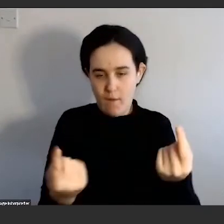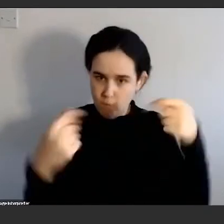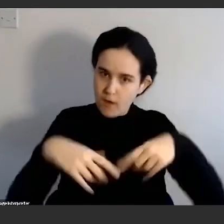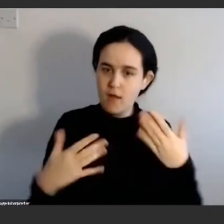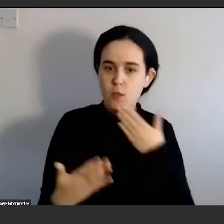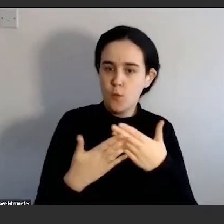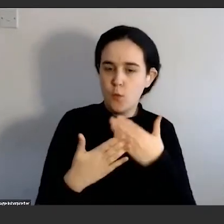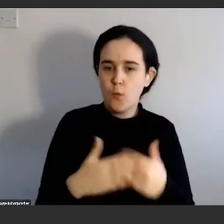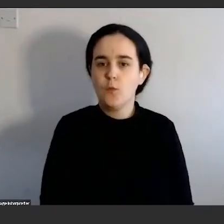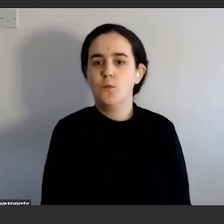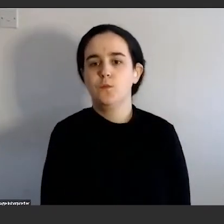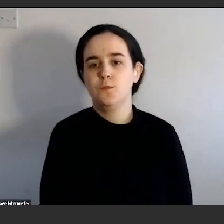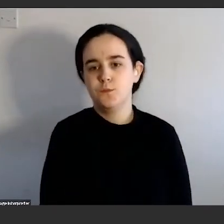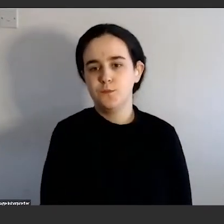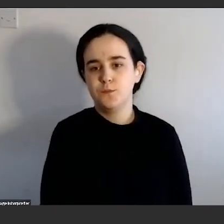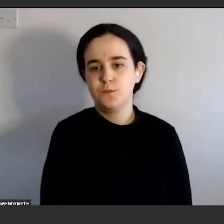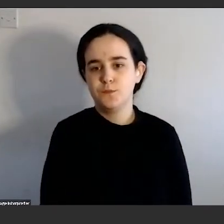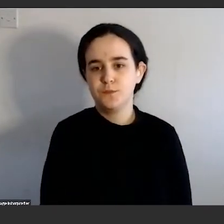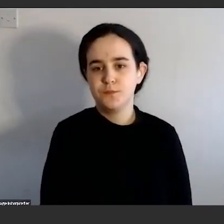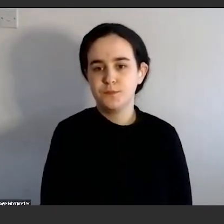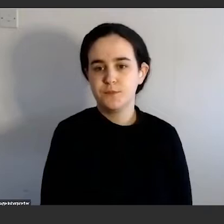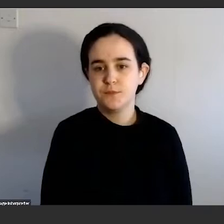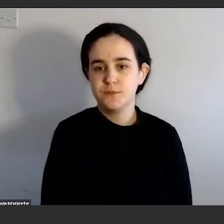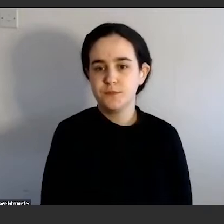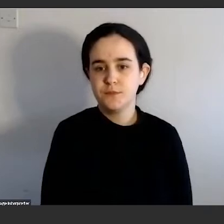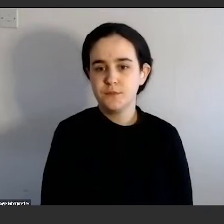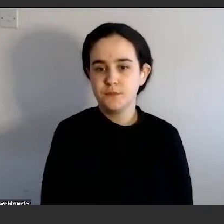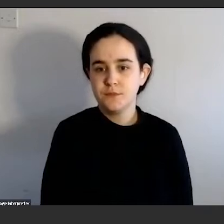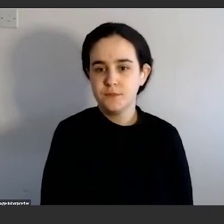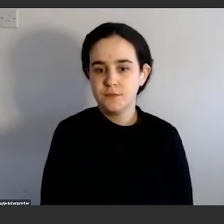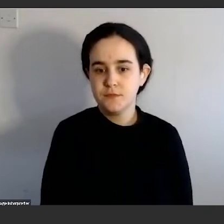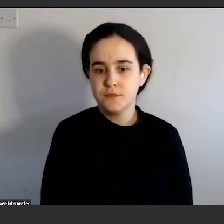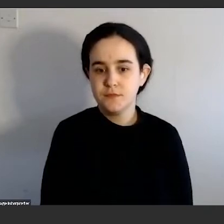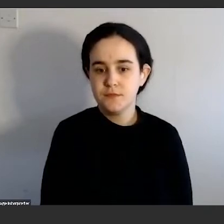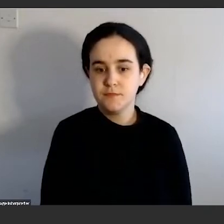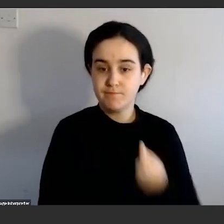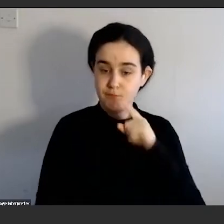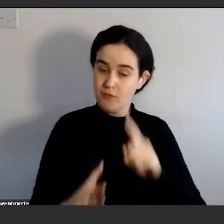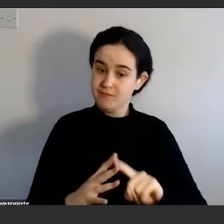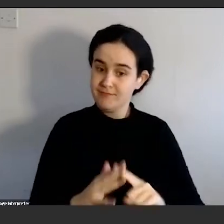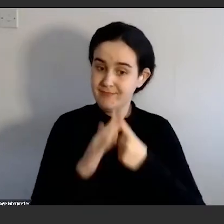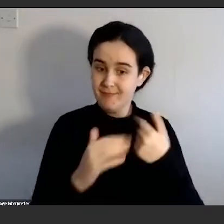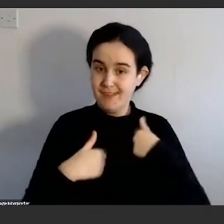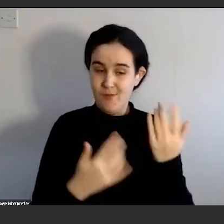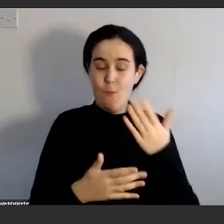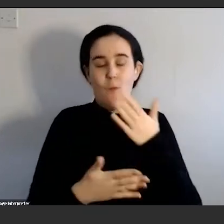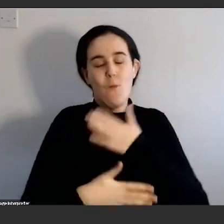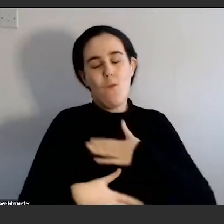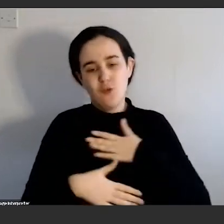I will start by wishing you all happy, healthy, and safe New Year.